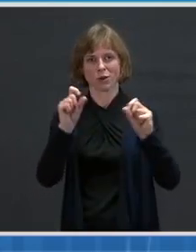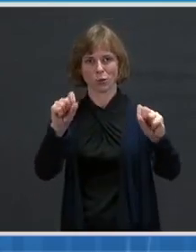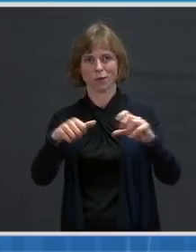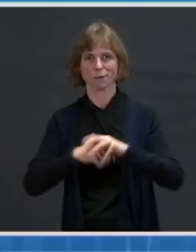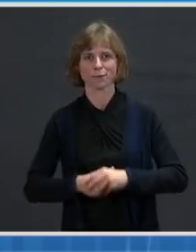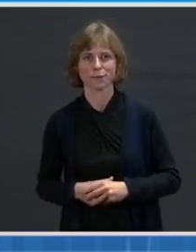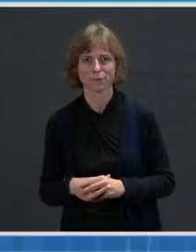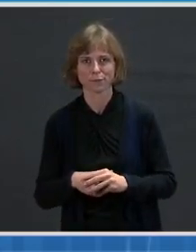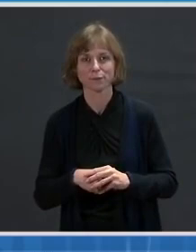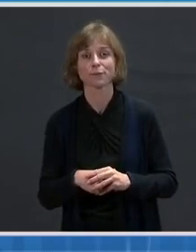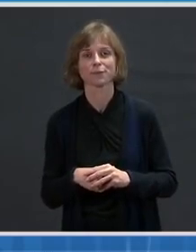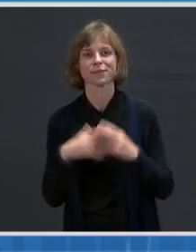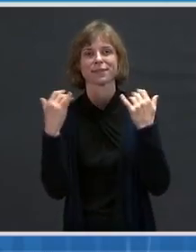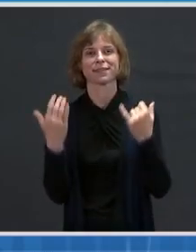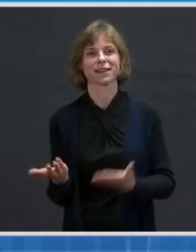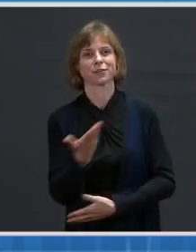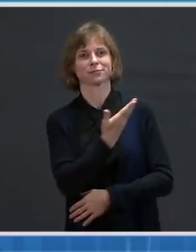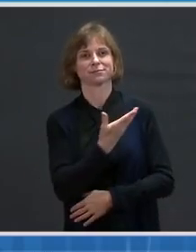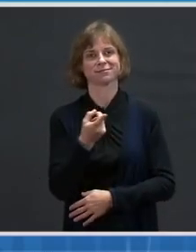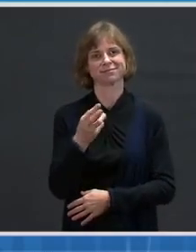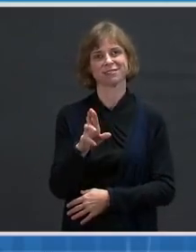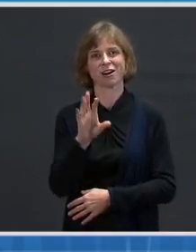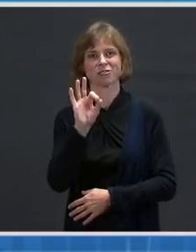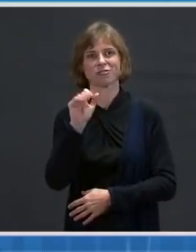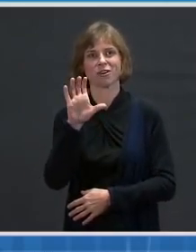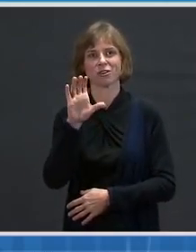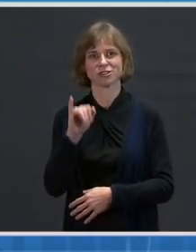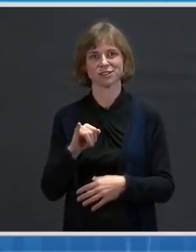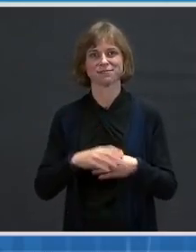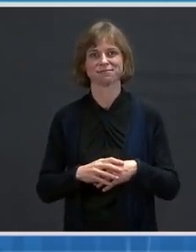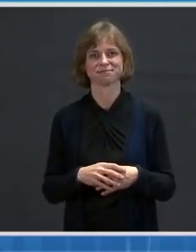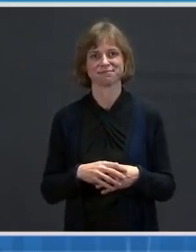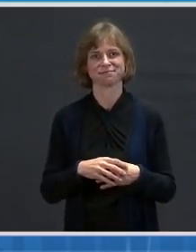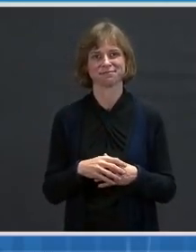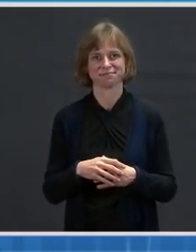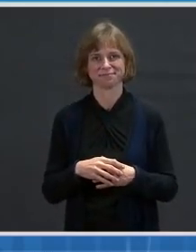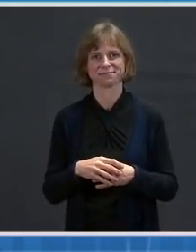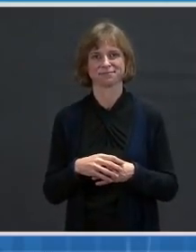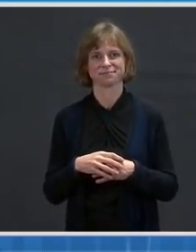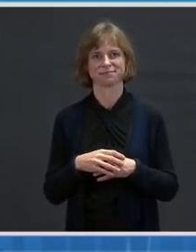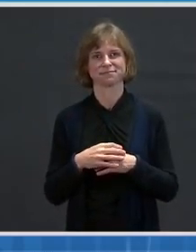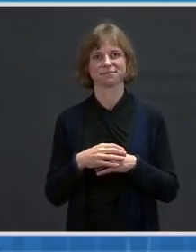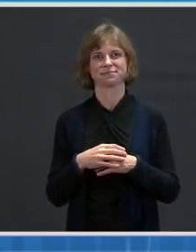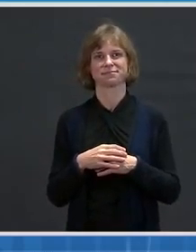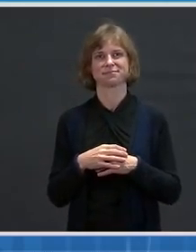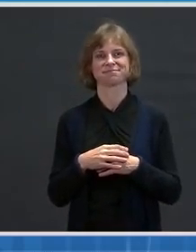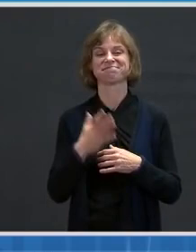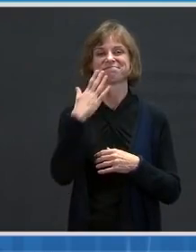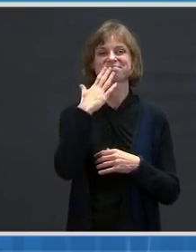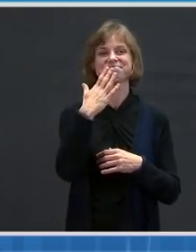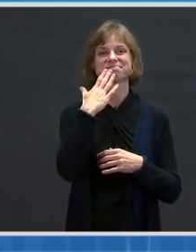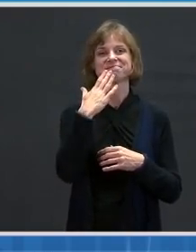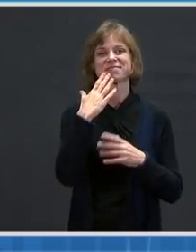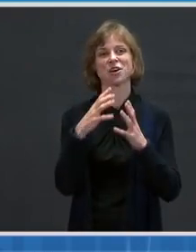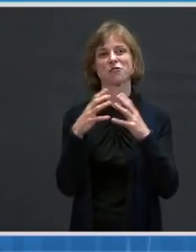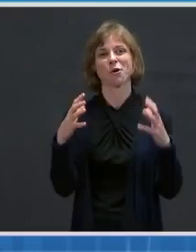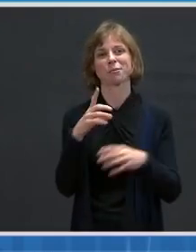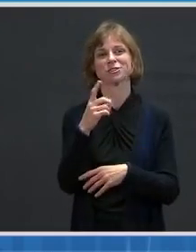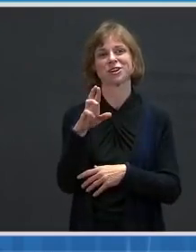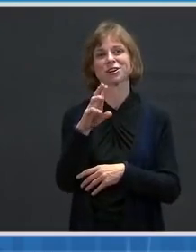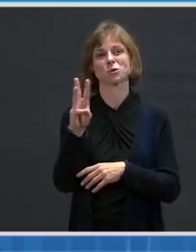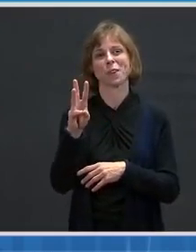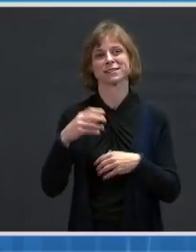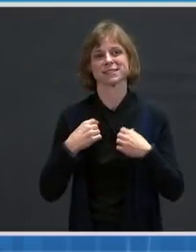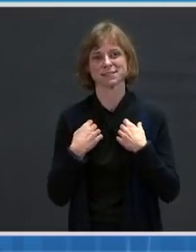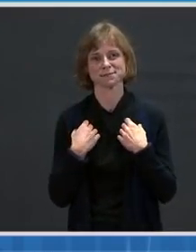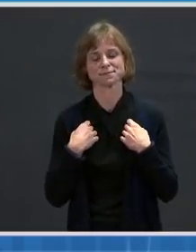available to you. And now I will turn it over to Dr. Fauci. I look forward to your questions. Dr. Fauci? Thank you very much, Dr. Walensky. I'm going to talk